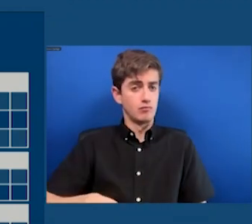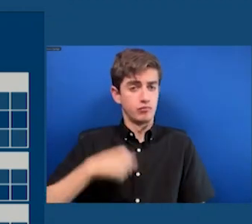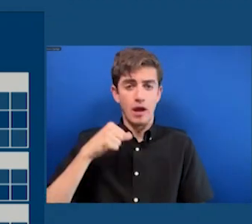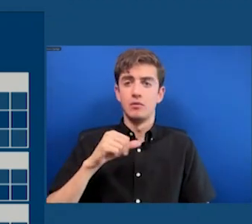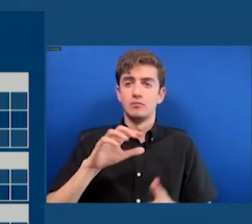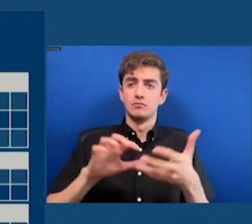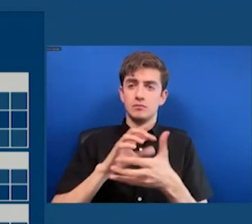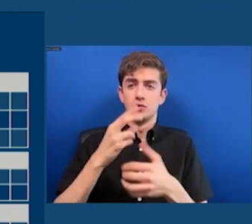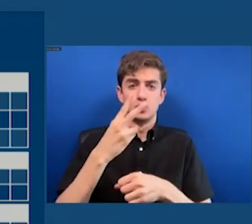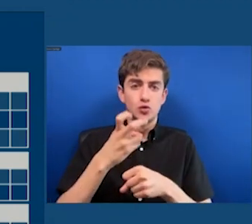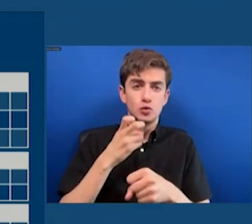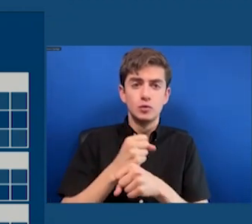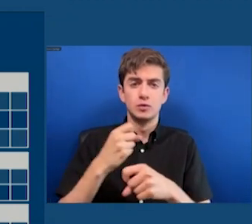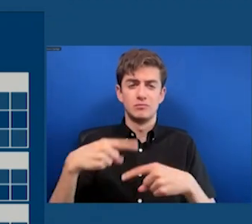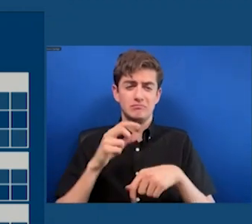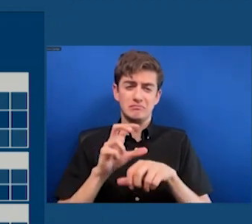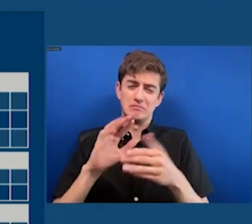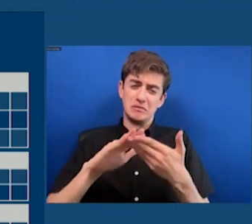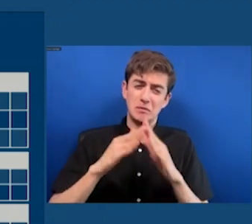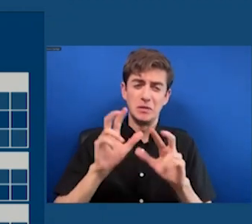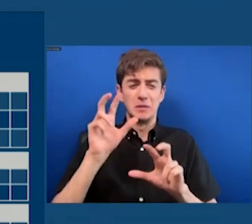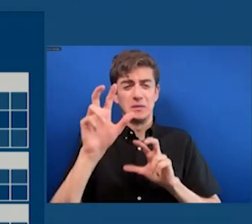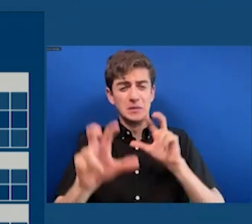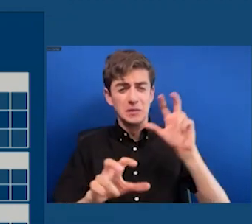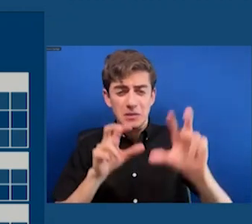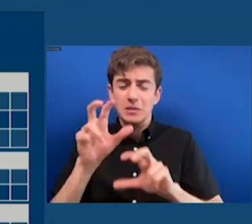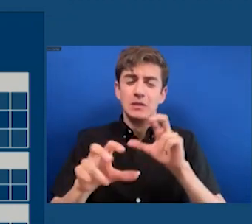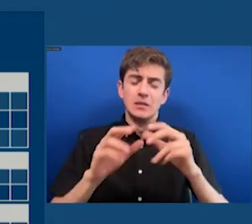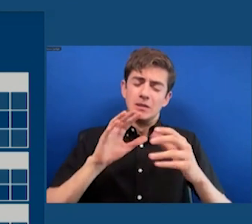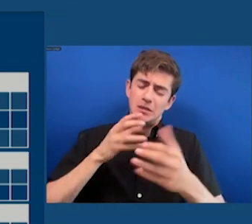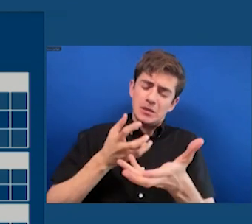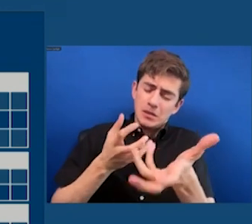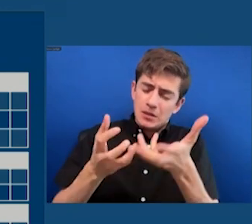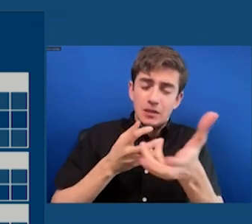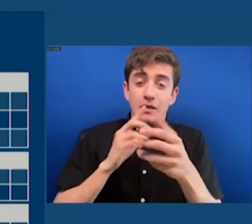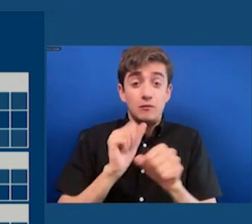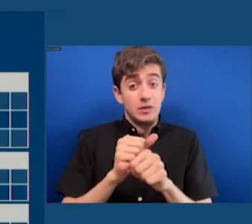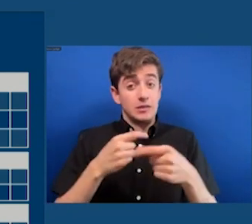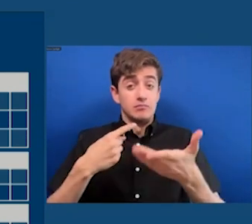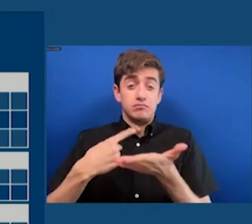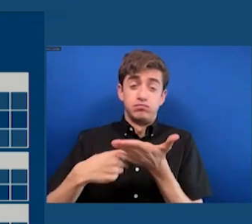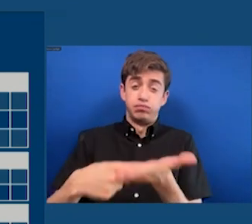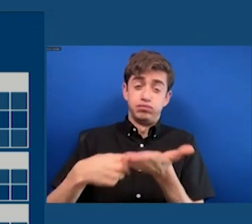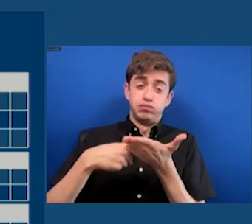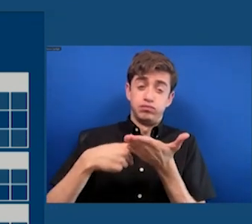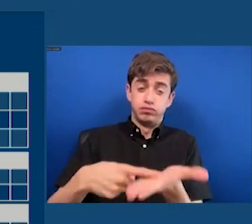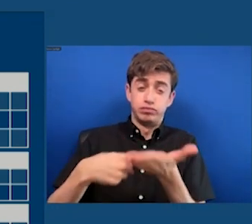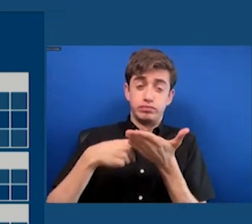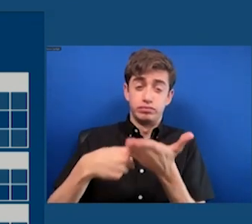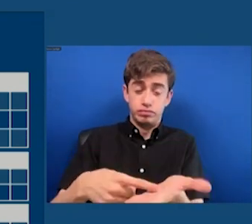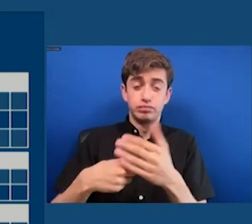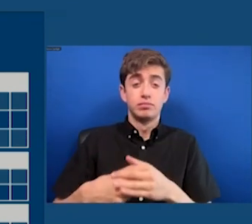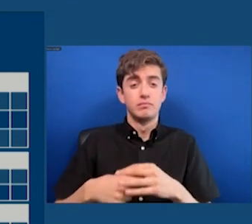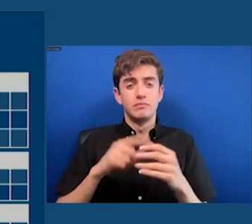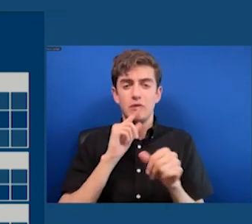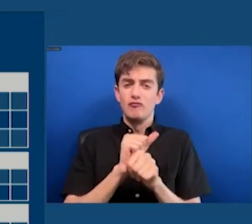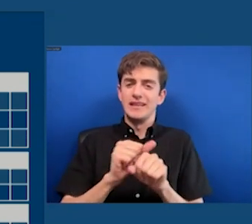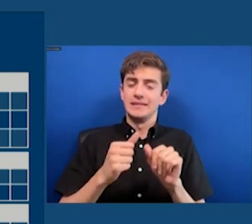community engagement, and I will say intense, spirited debate. But they all reflect our